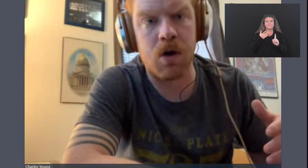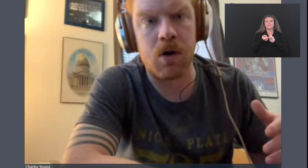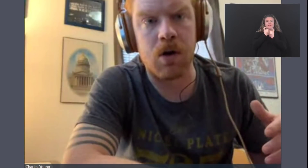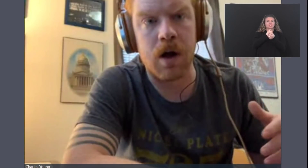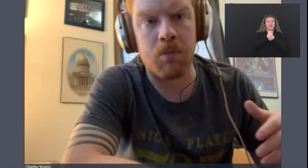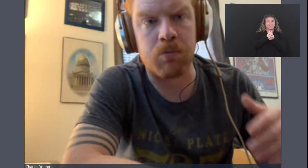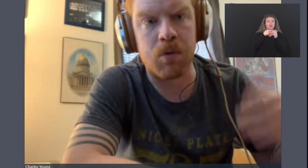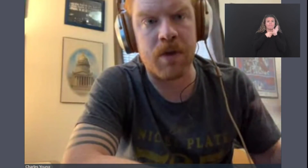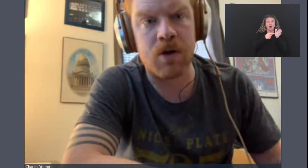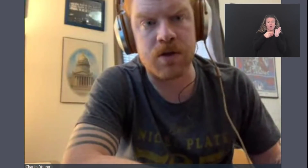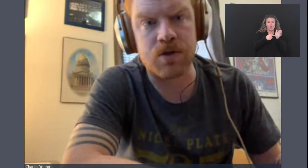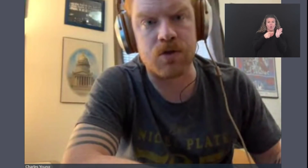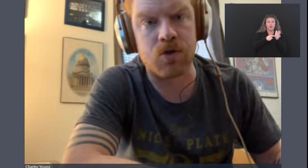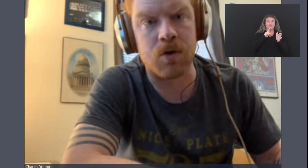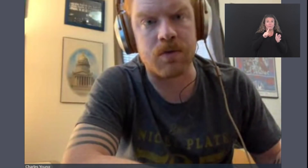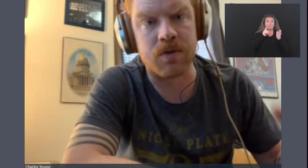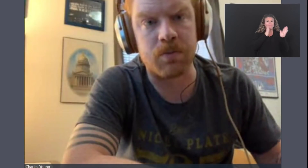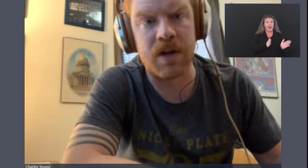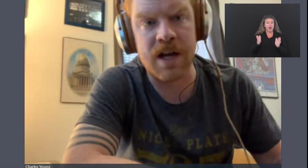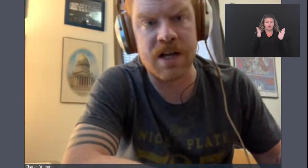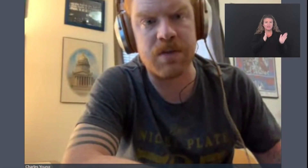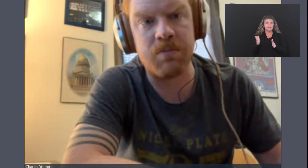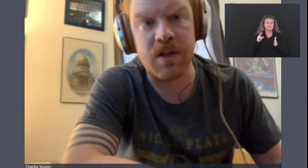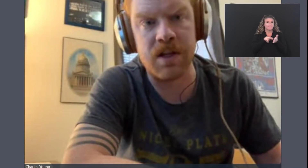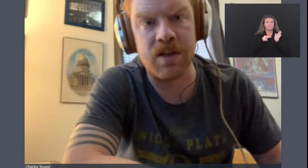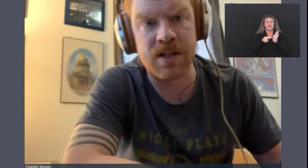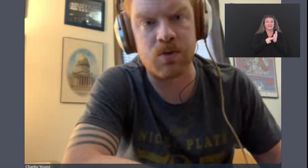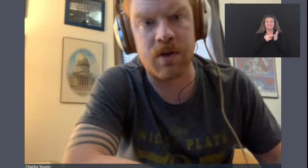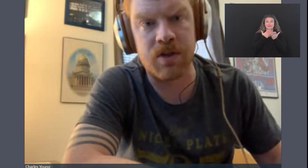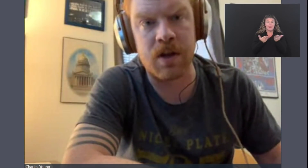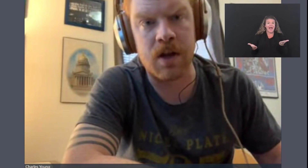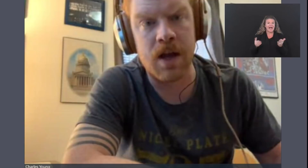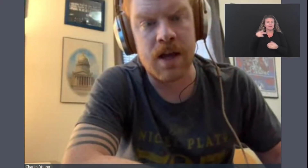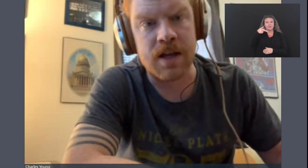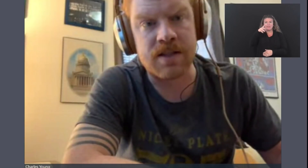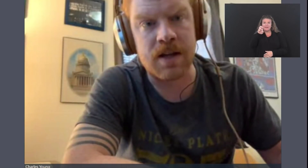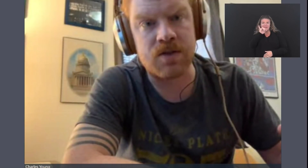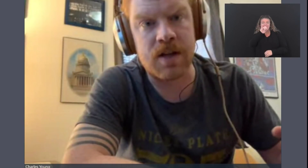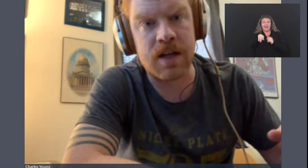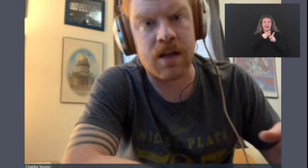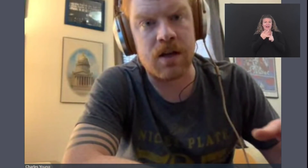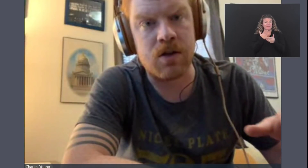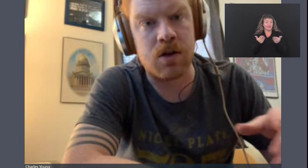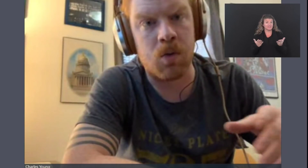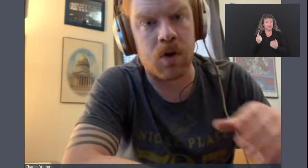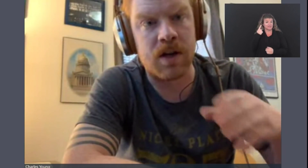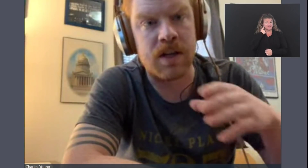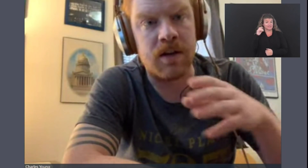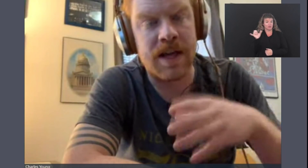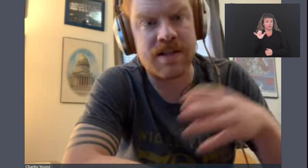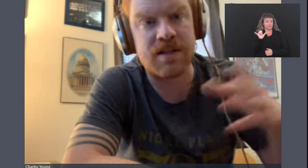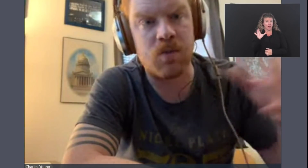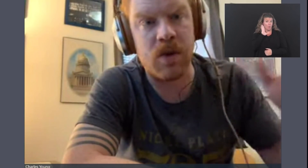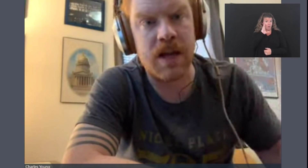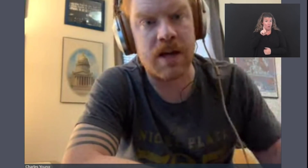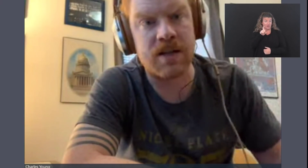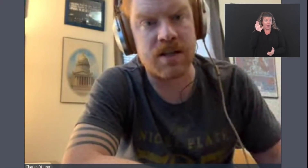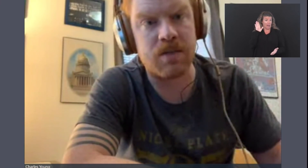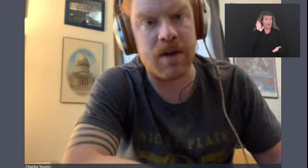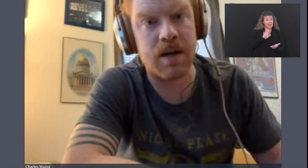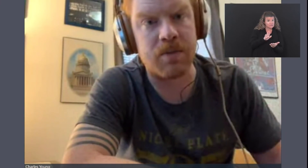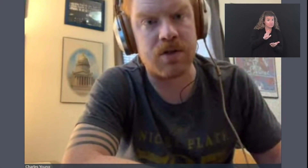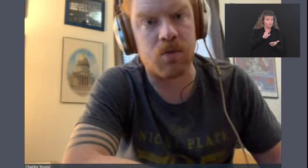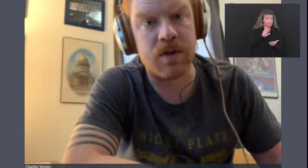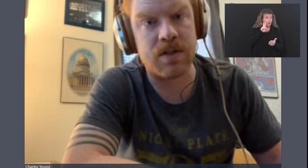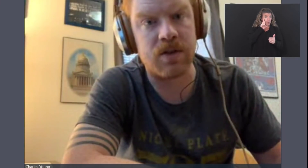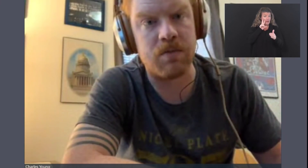for our preparedness in terms of supplies, PPE, that sort of thing? It sounds like, you know, we're going to need less than we had